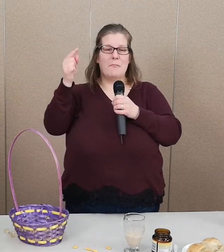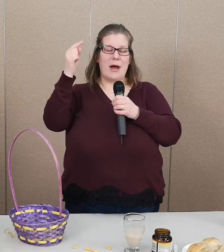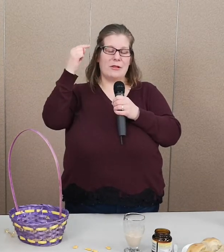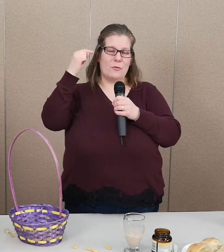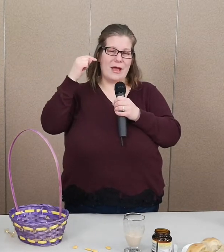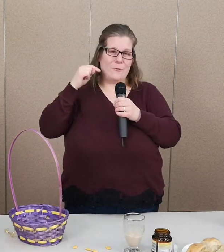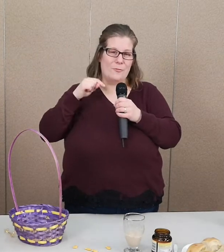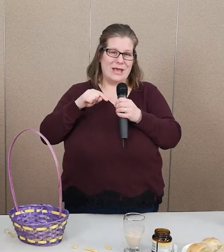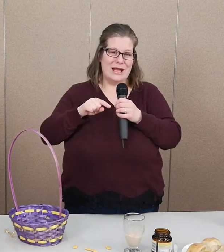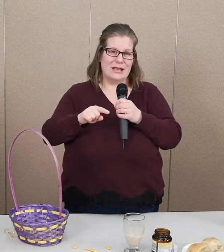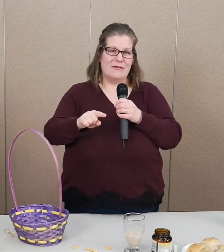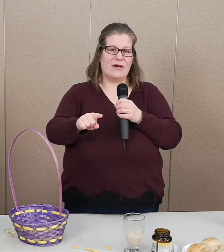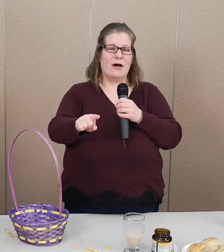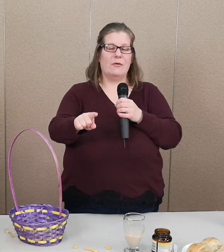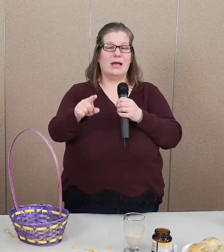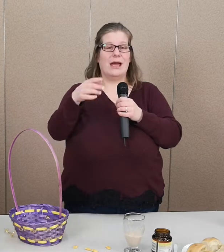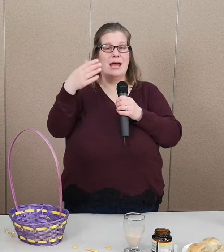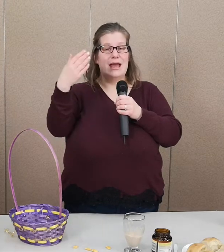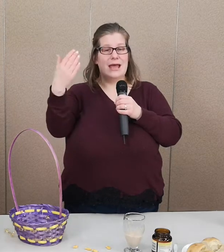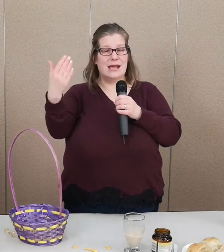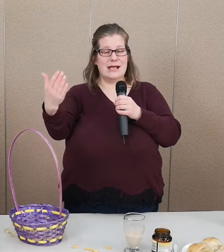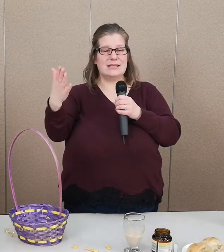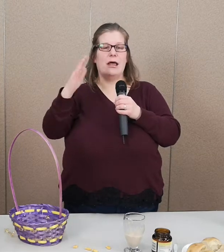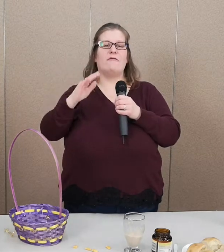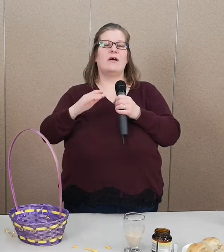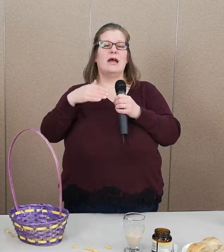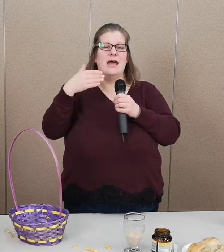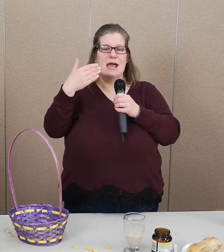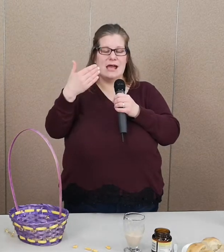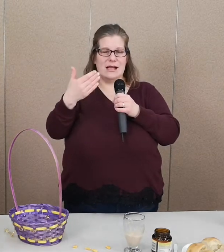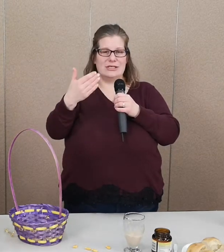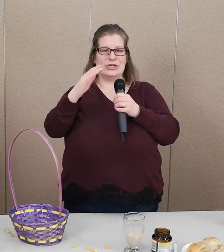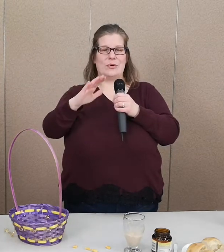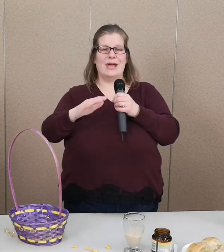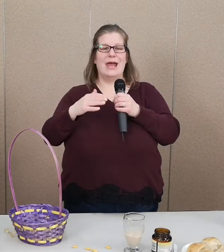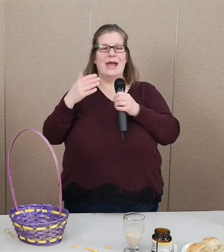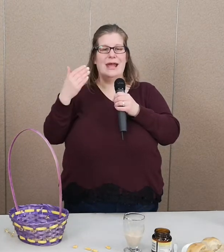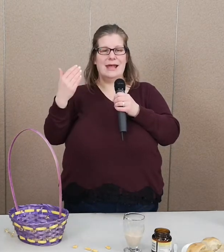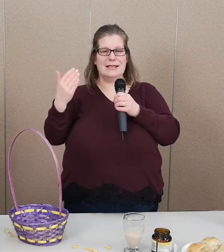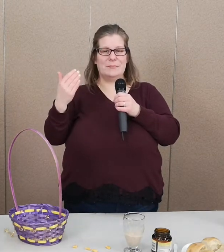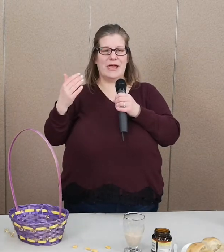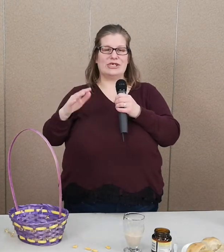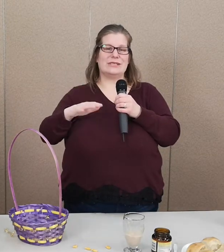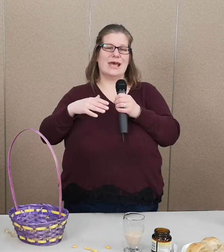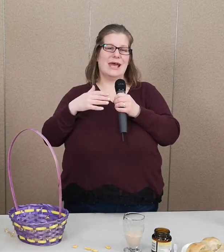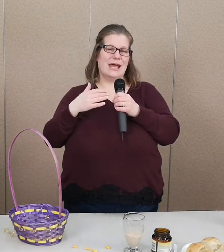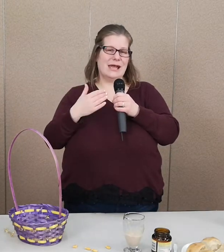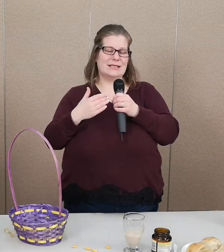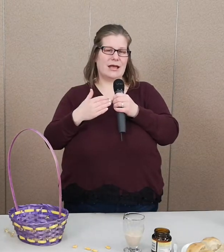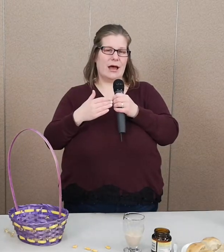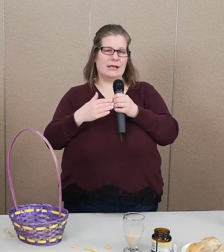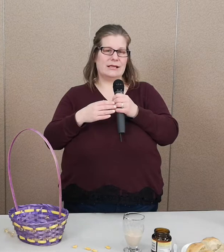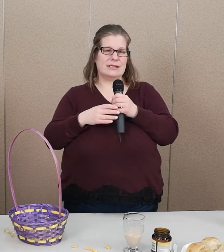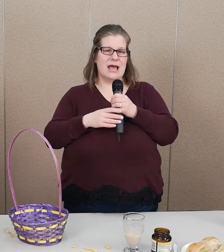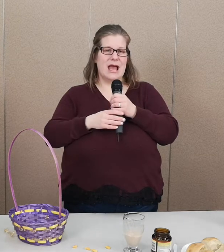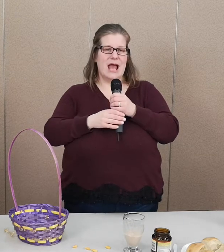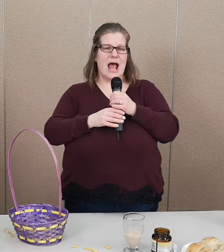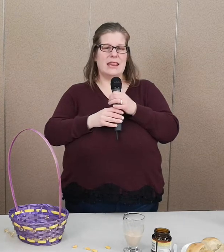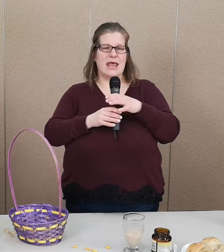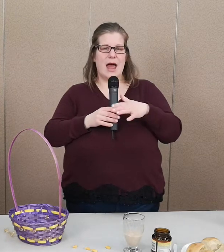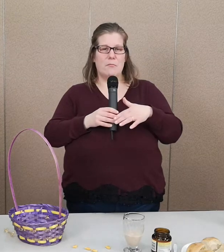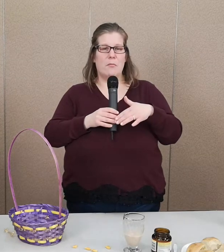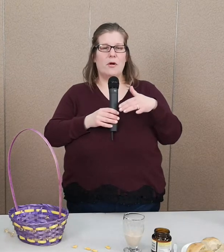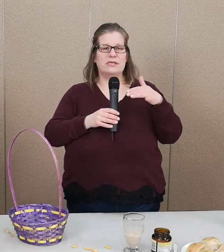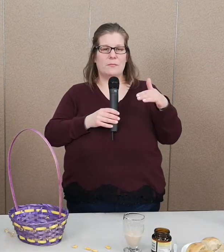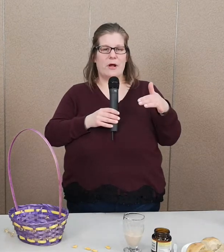is by the way we live out his love, his joy, his patience, his kindness,